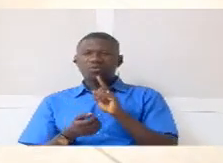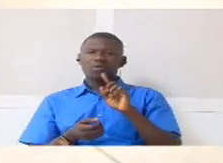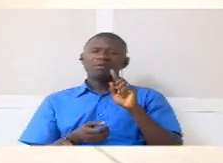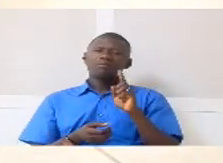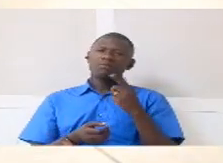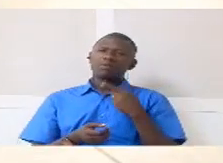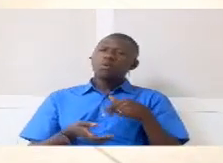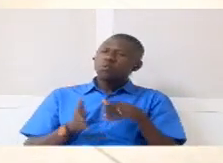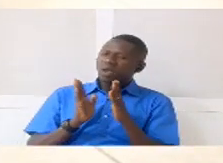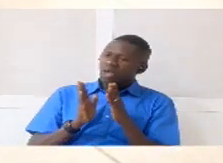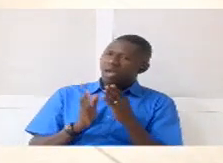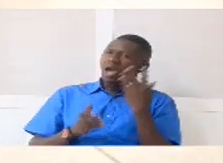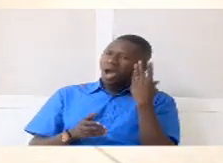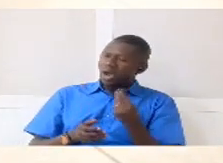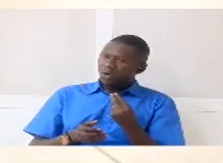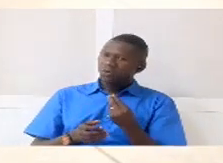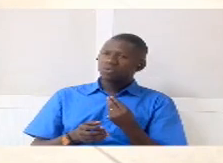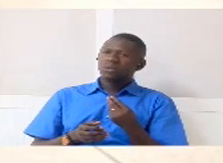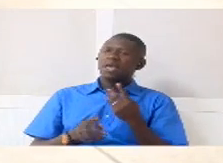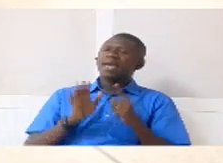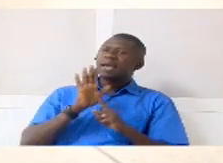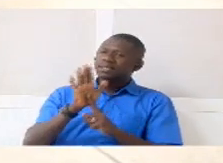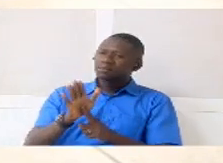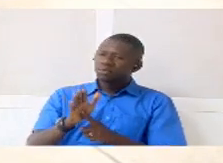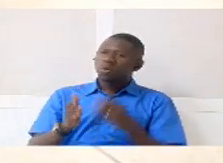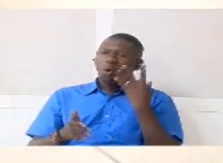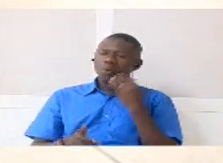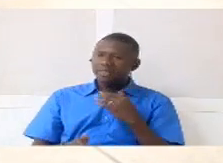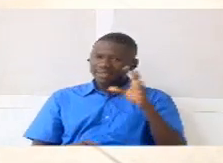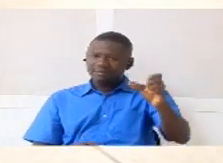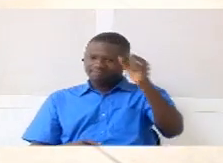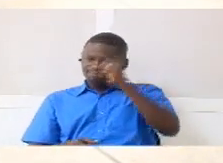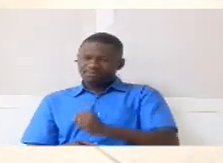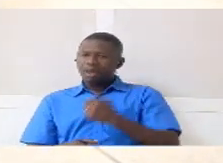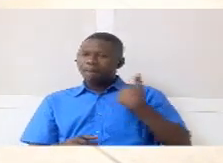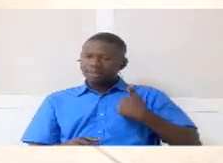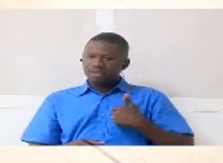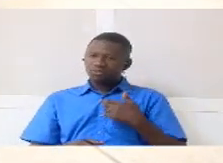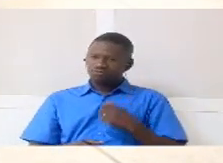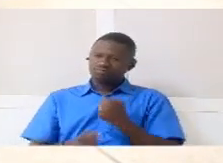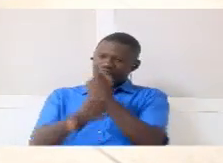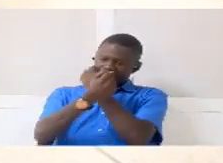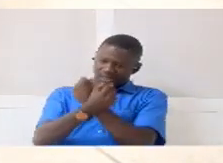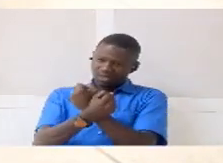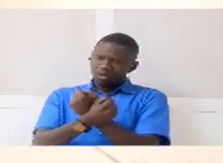Say muna musimfa followti puru niye monati kadundi kasola muna follow nyanta kake.